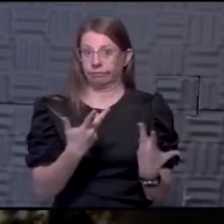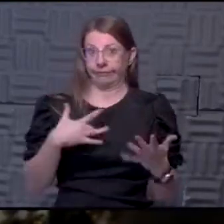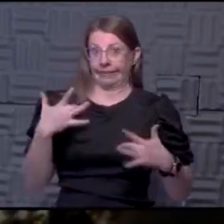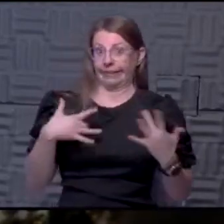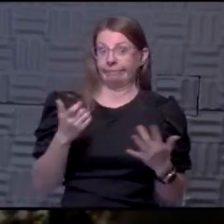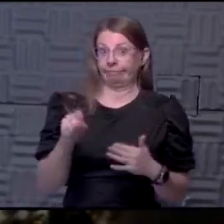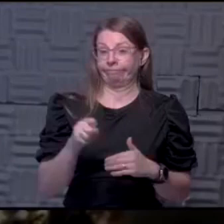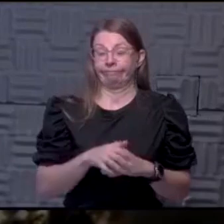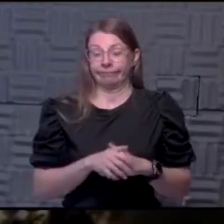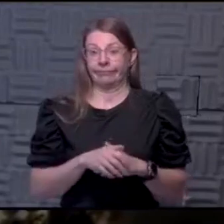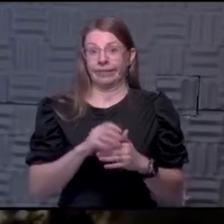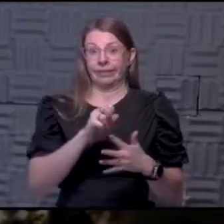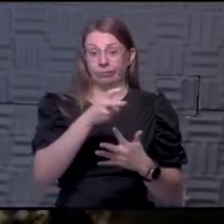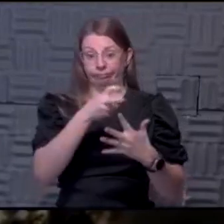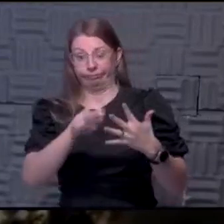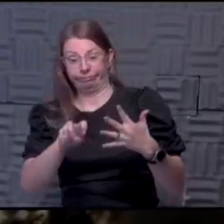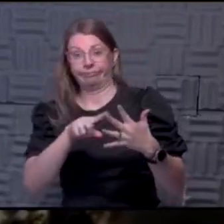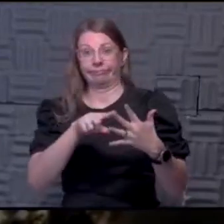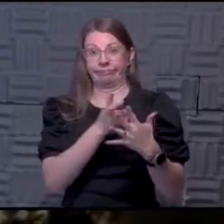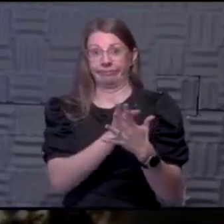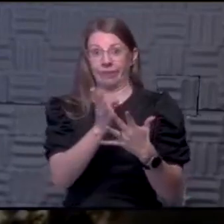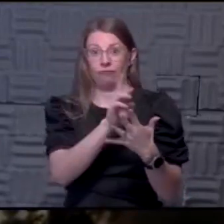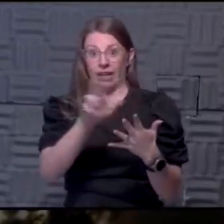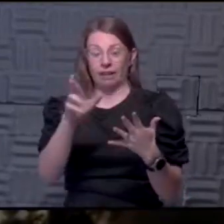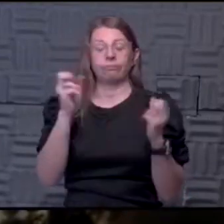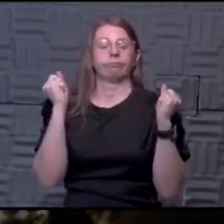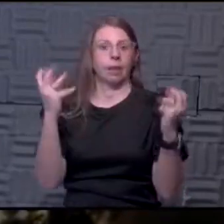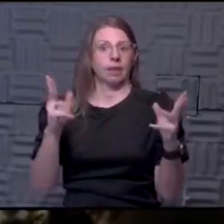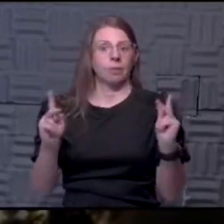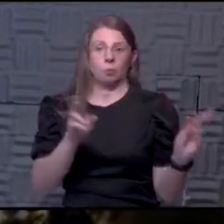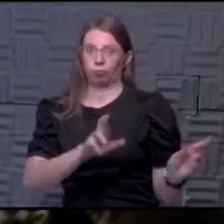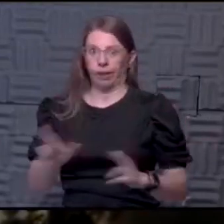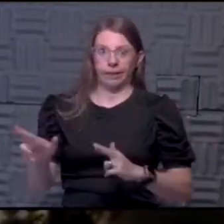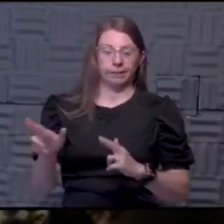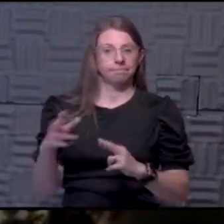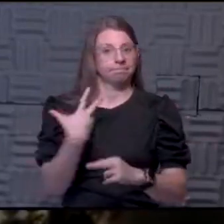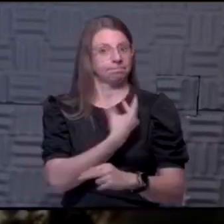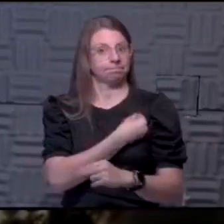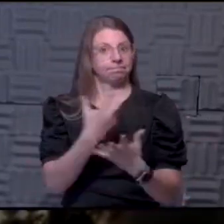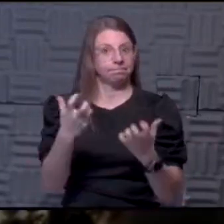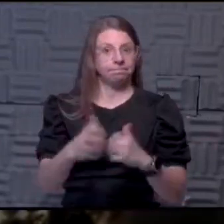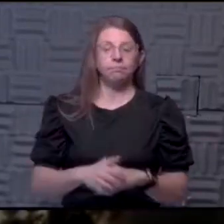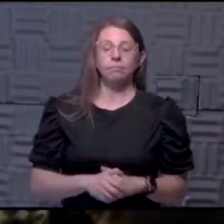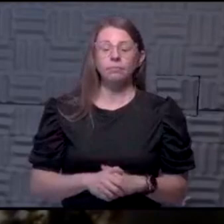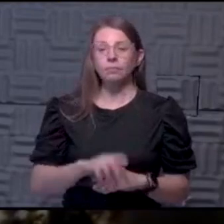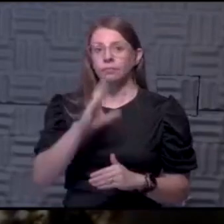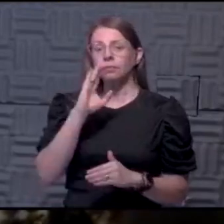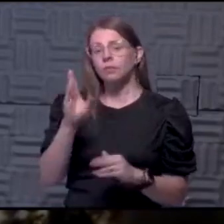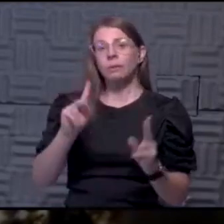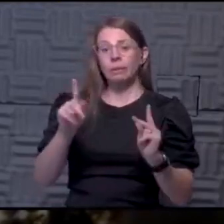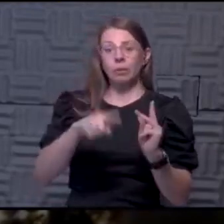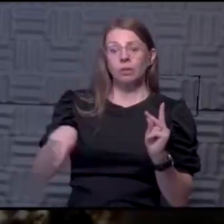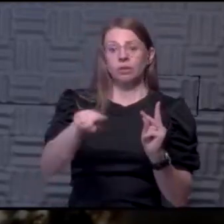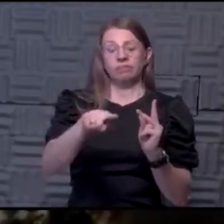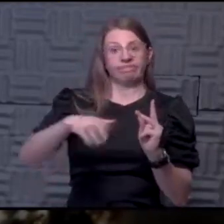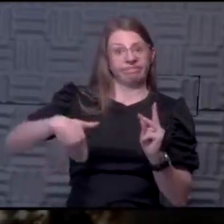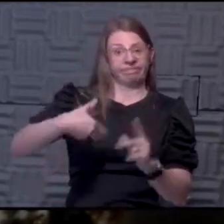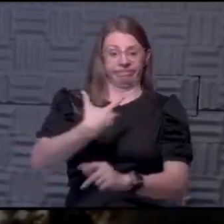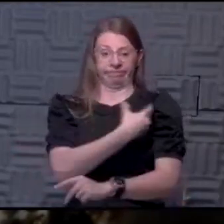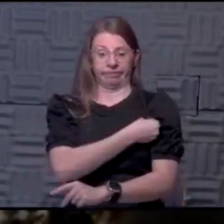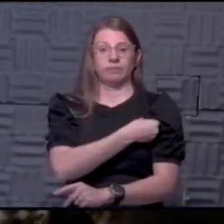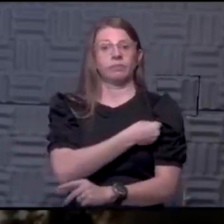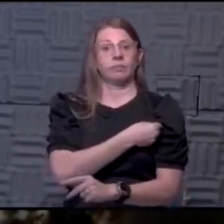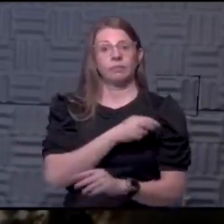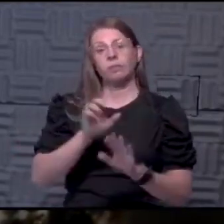excited to be able to move on. There's been a lot of people chomping at the bit, and we do know that there's people that have not gotten it yet that are